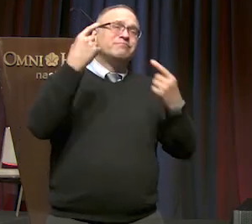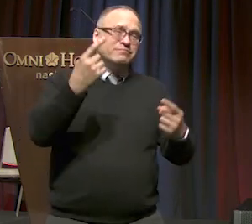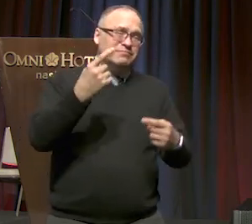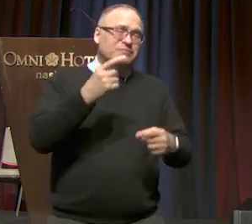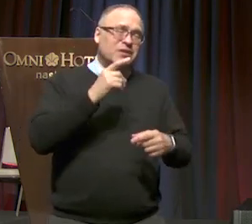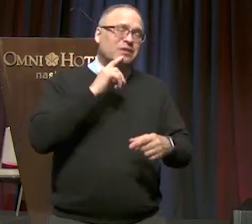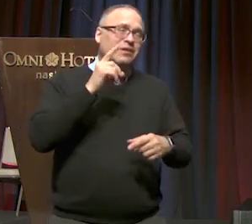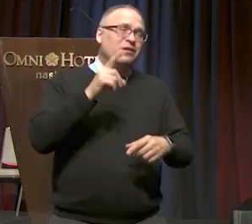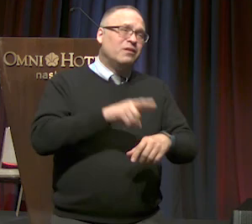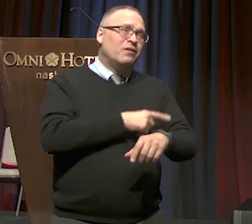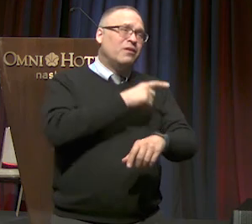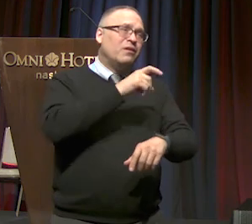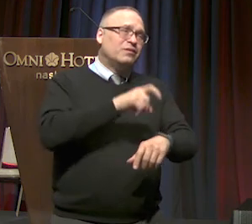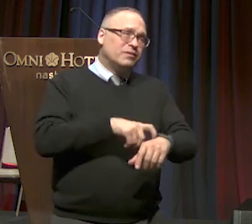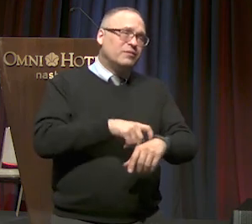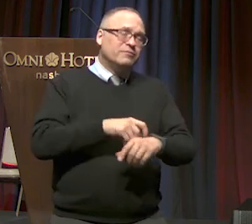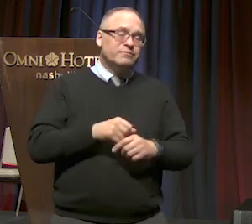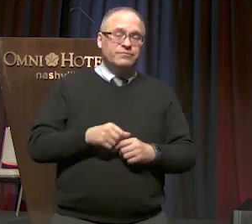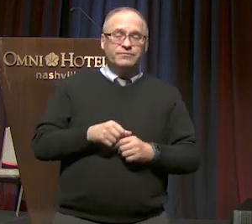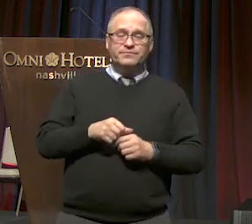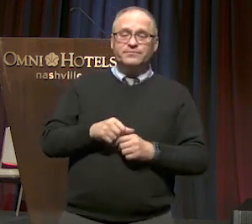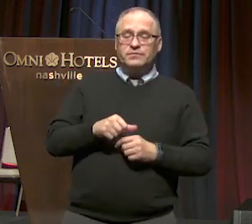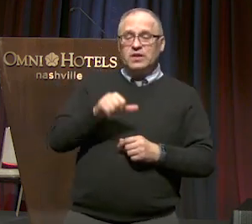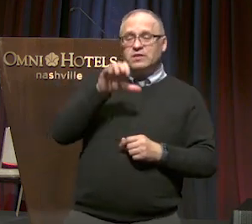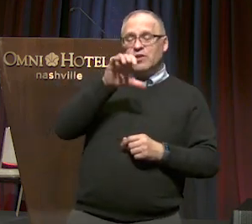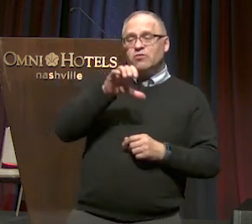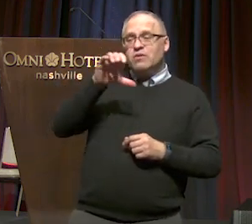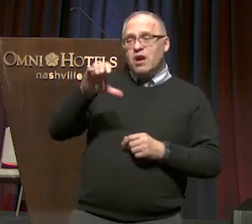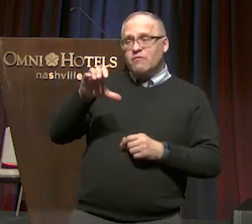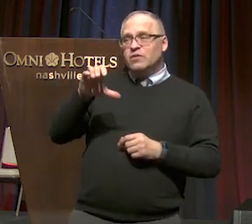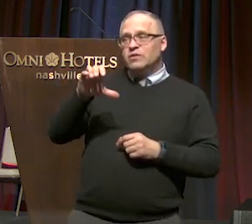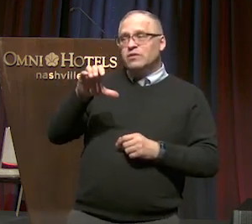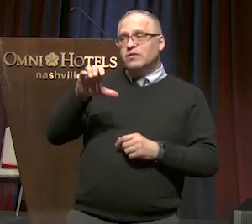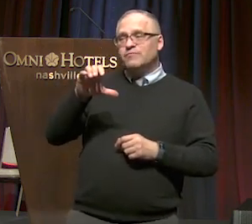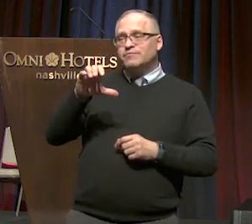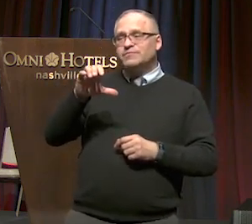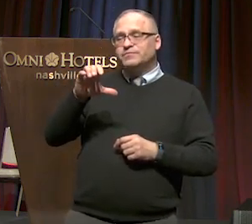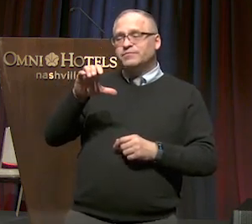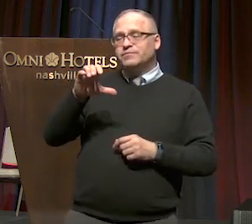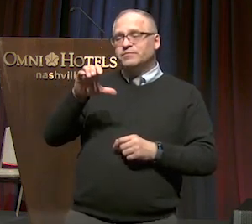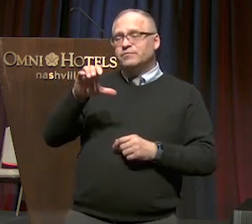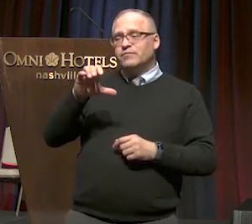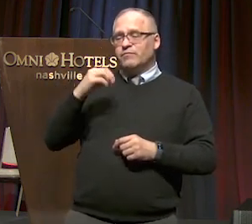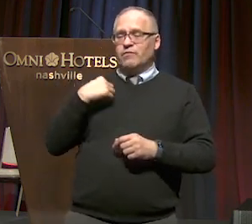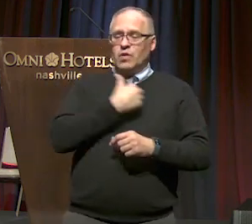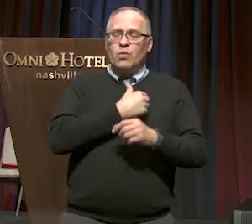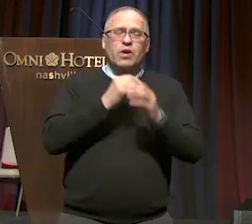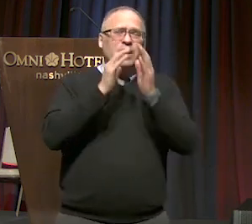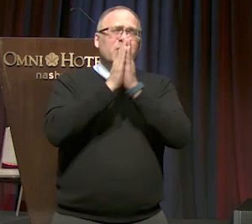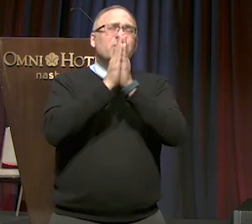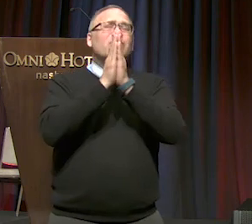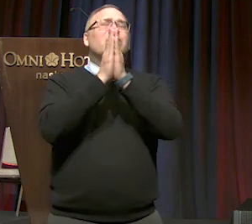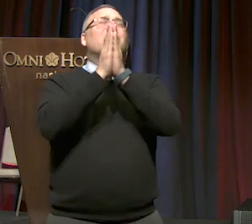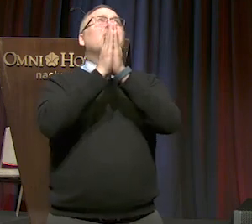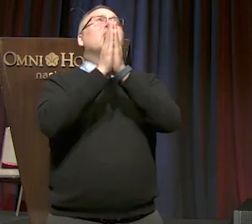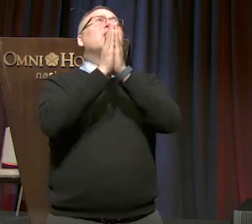the Philippine Central Conference is praying that we need to